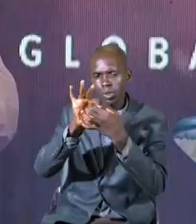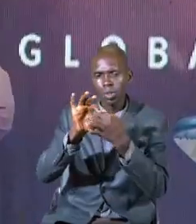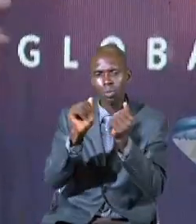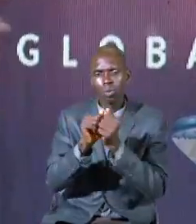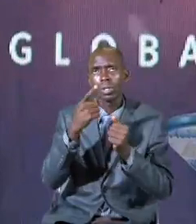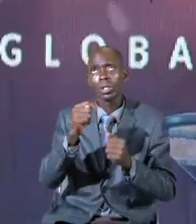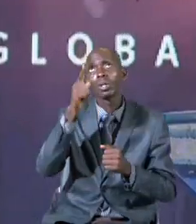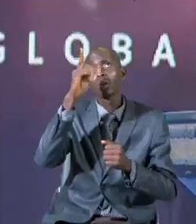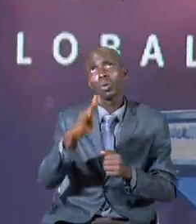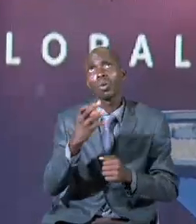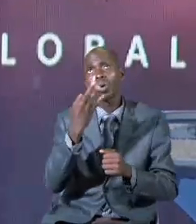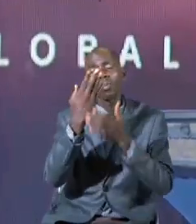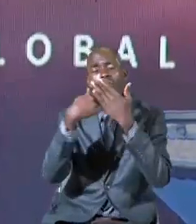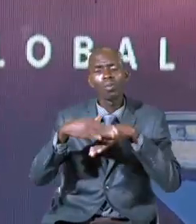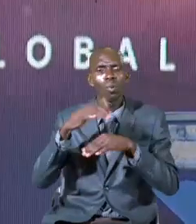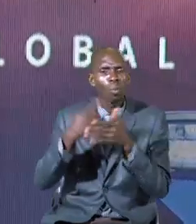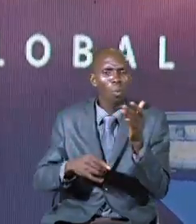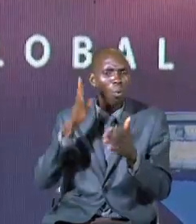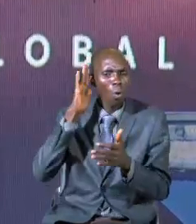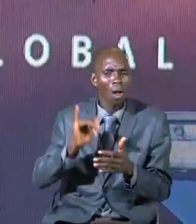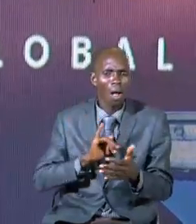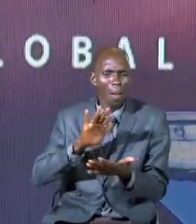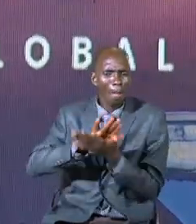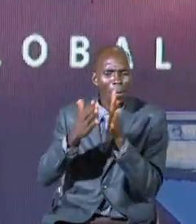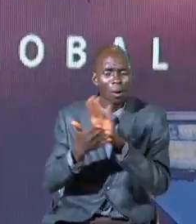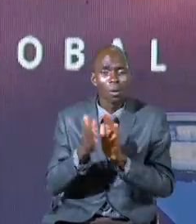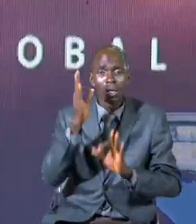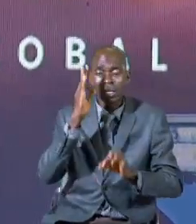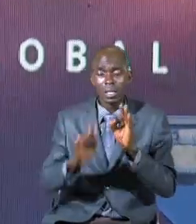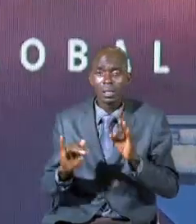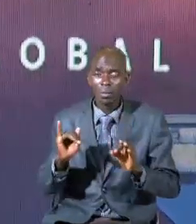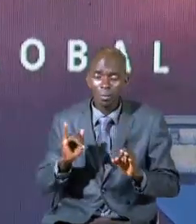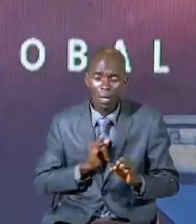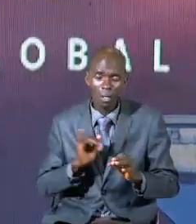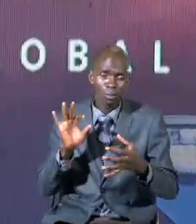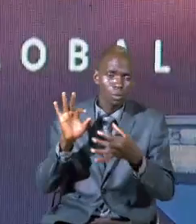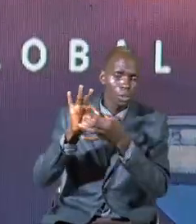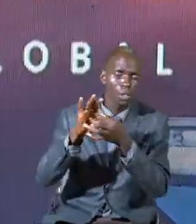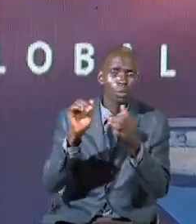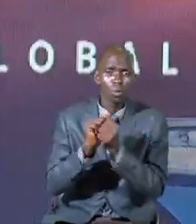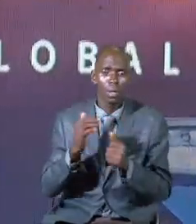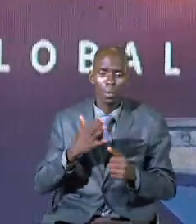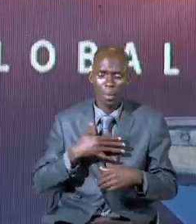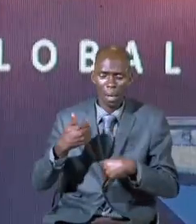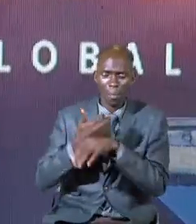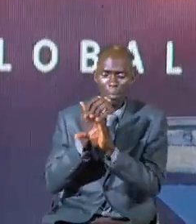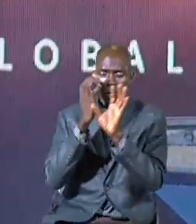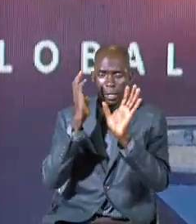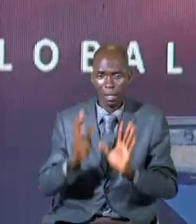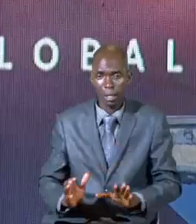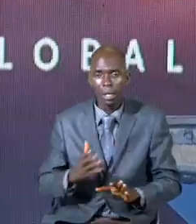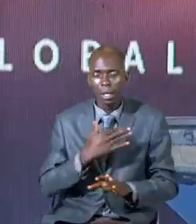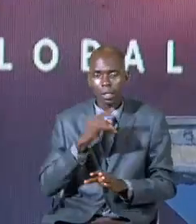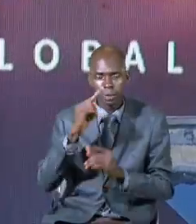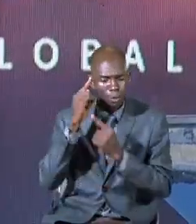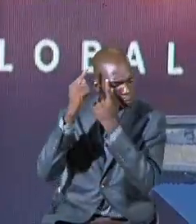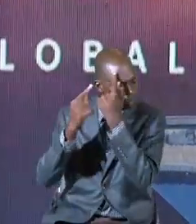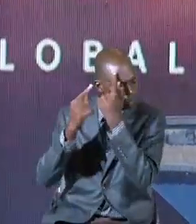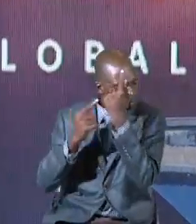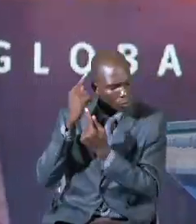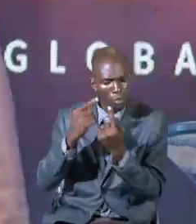I will connect with my maker? And you meditate thoughtfully, applying everything to